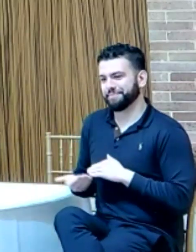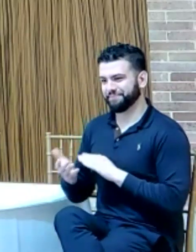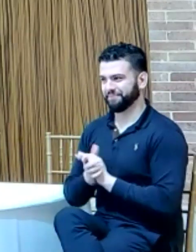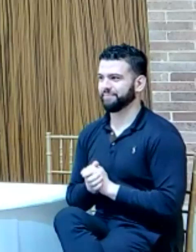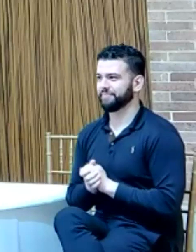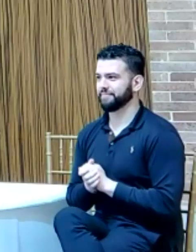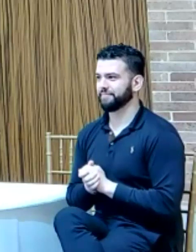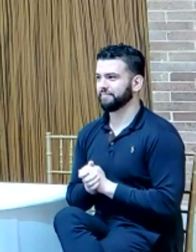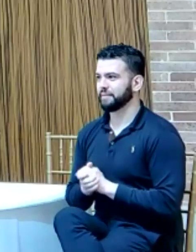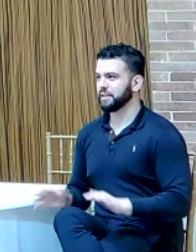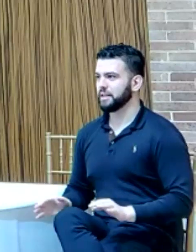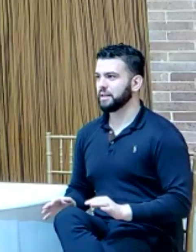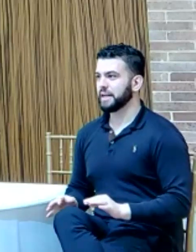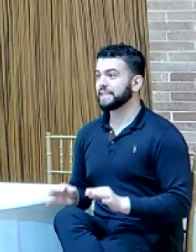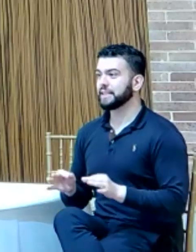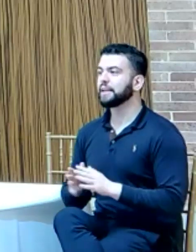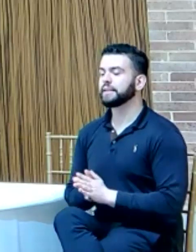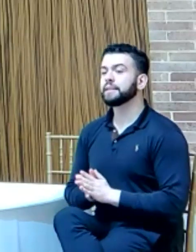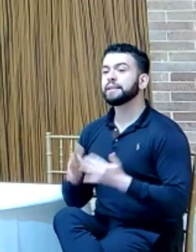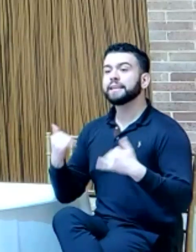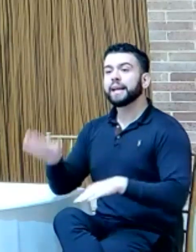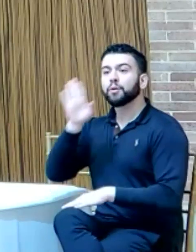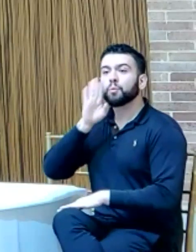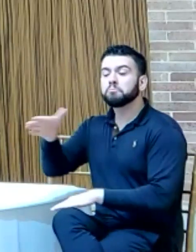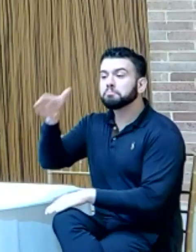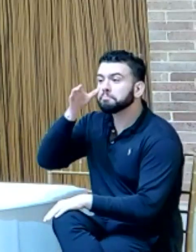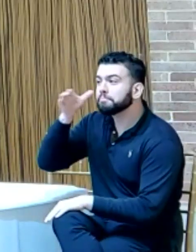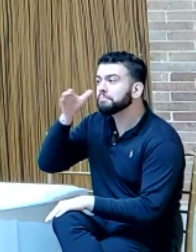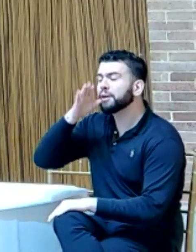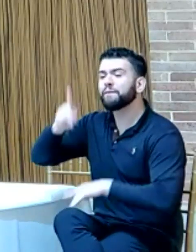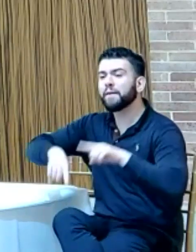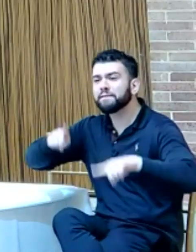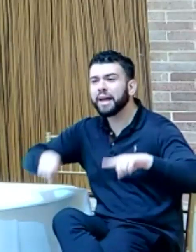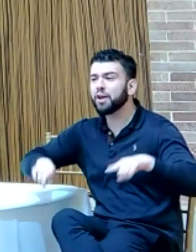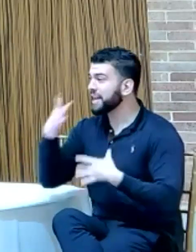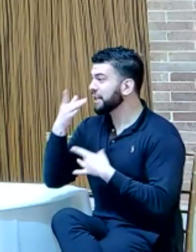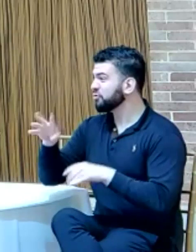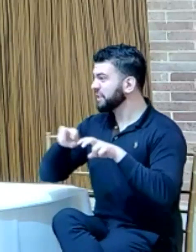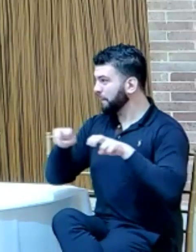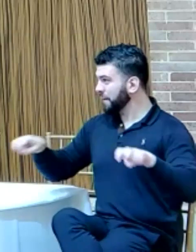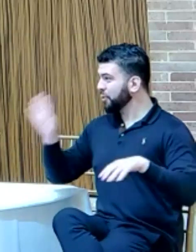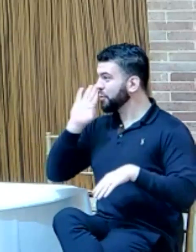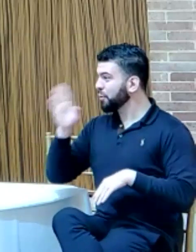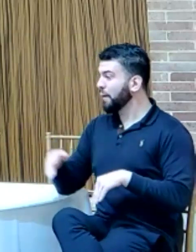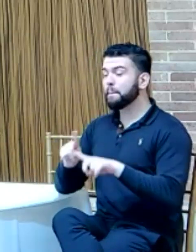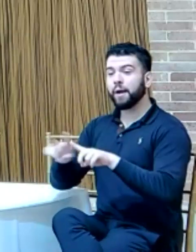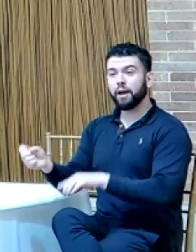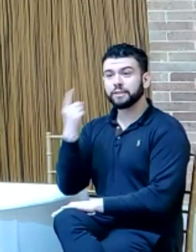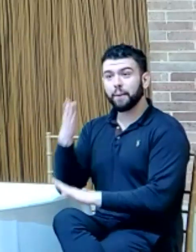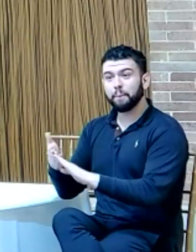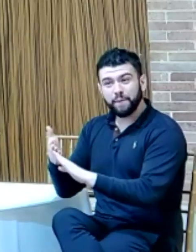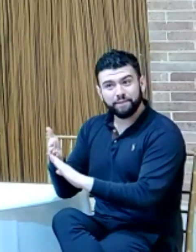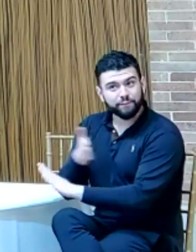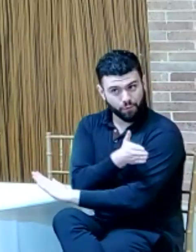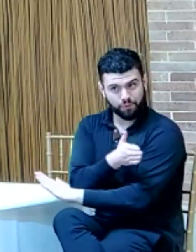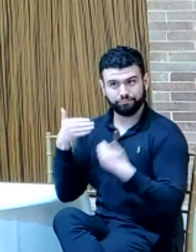welcome today you're going to be hearing from a very interesting panel but before we get